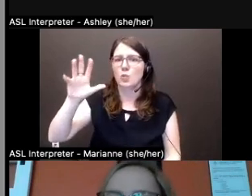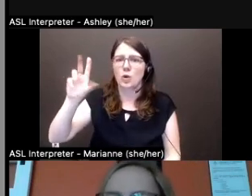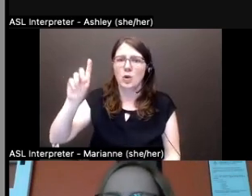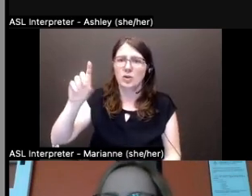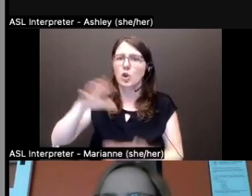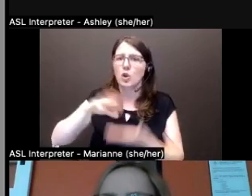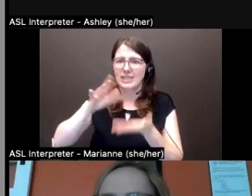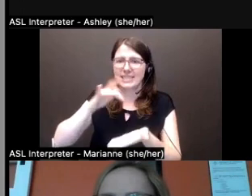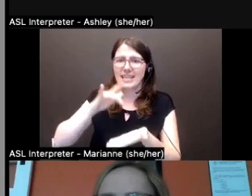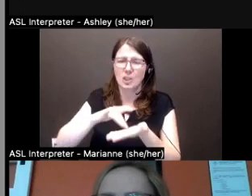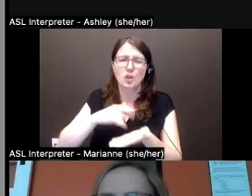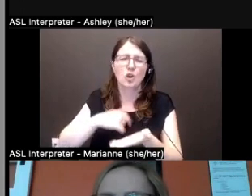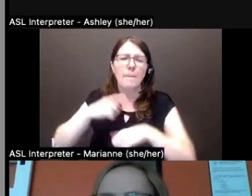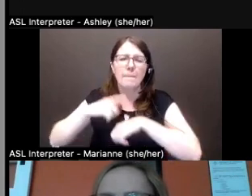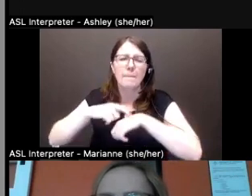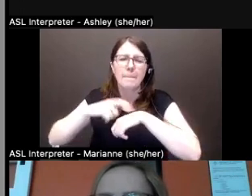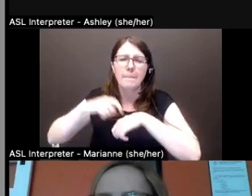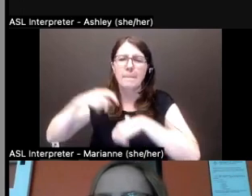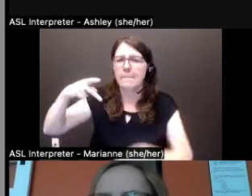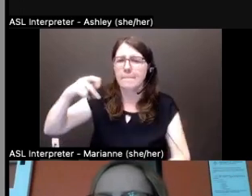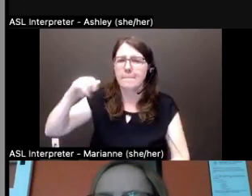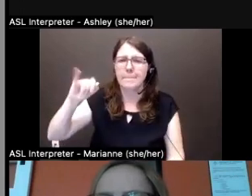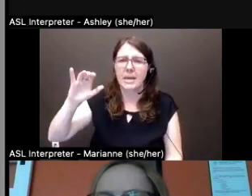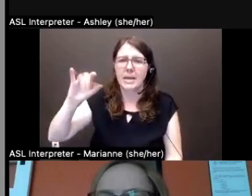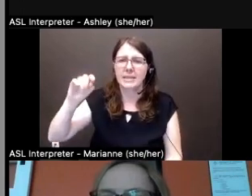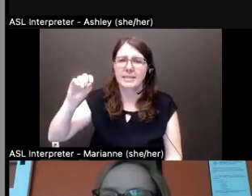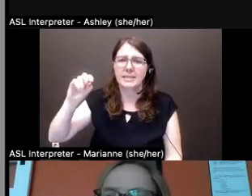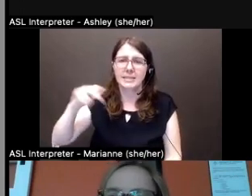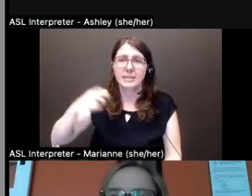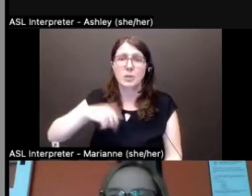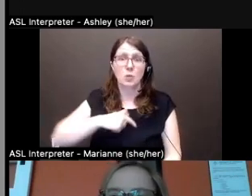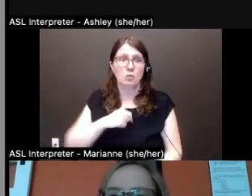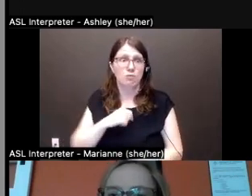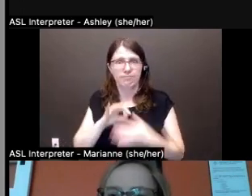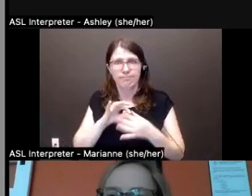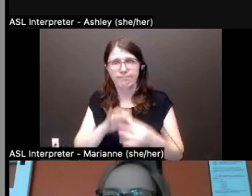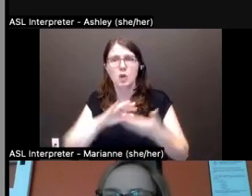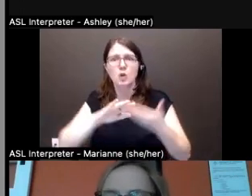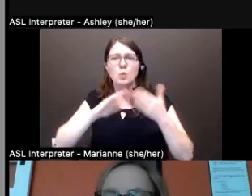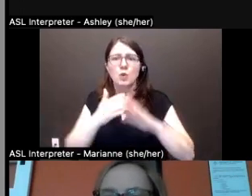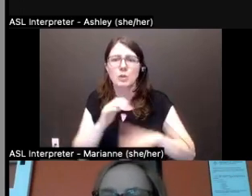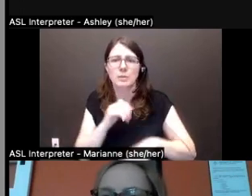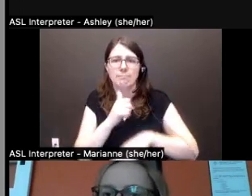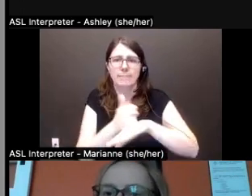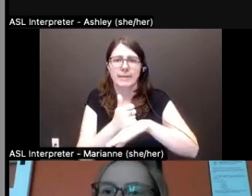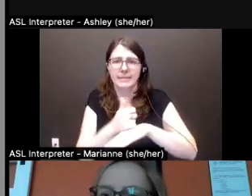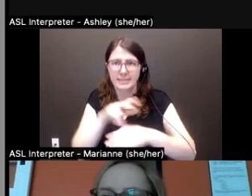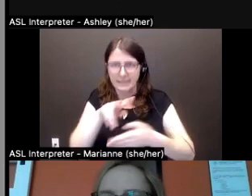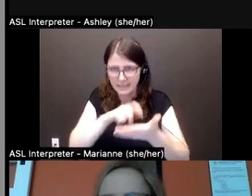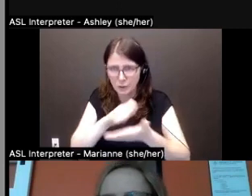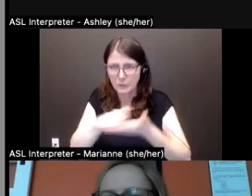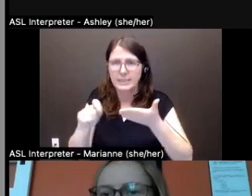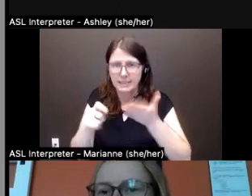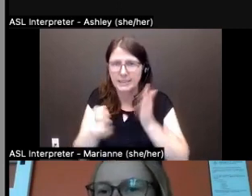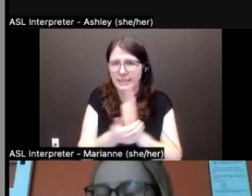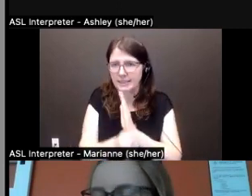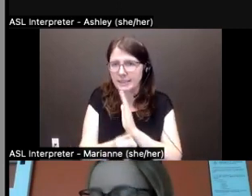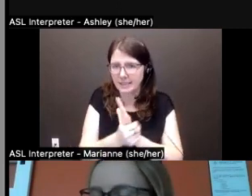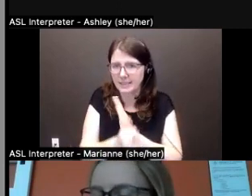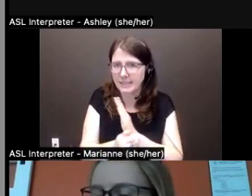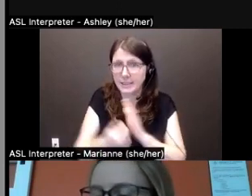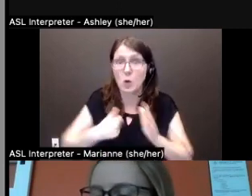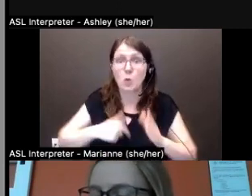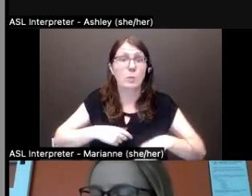a community-based literacy and basic skills program, and we offer many different things